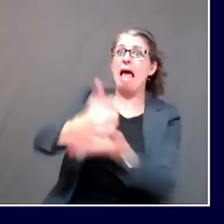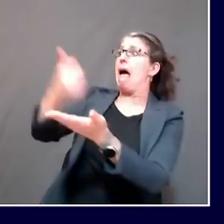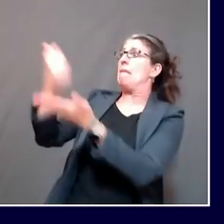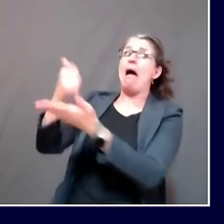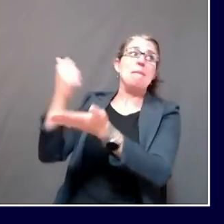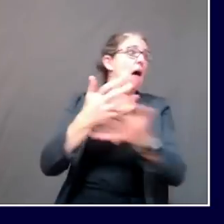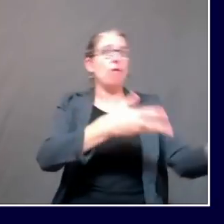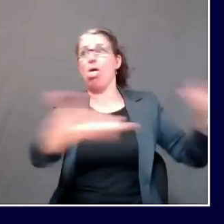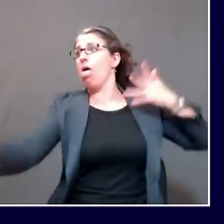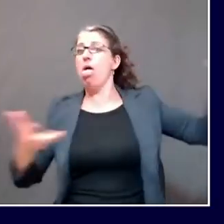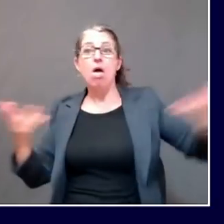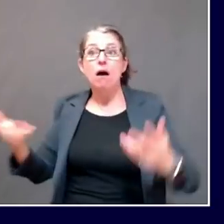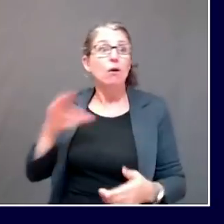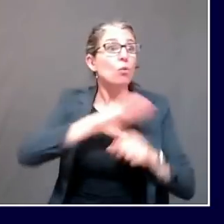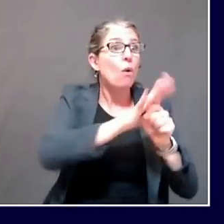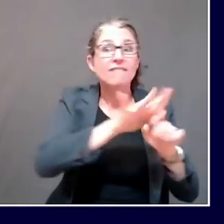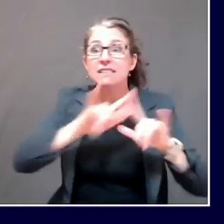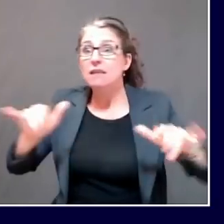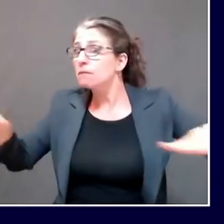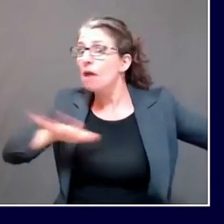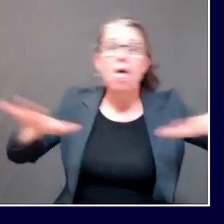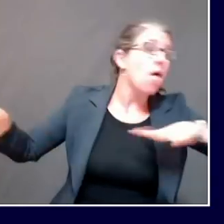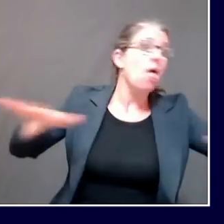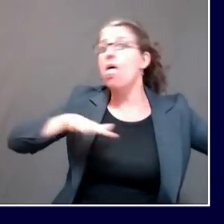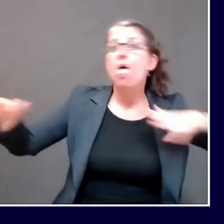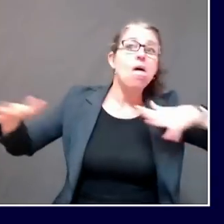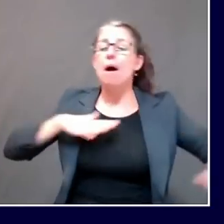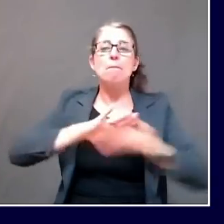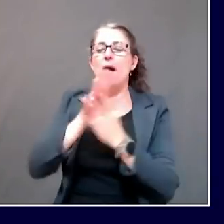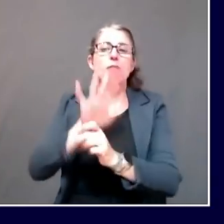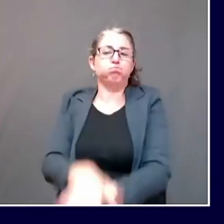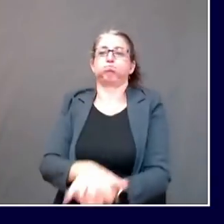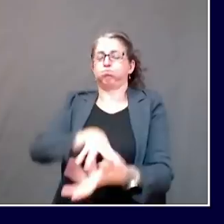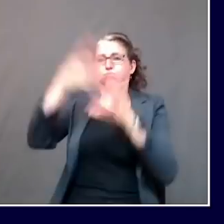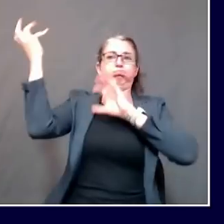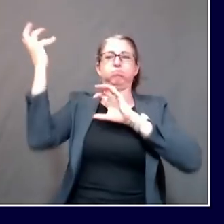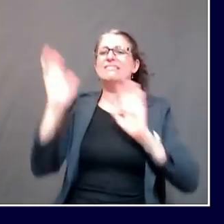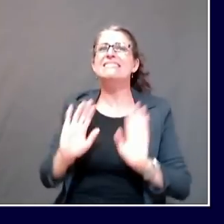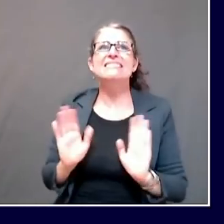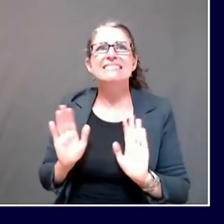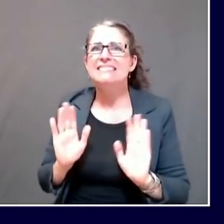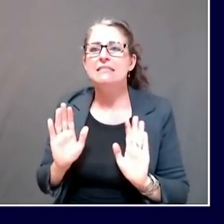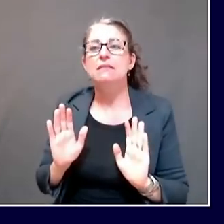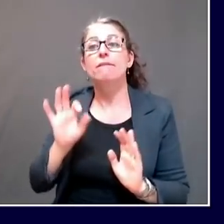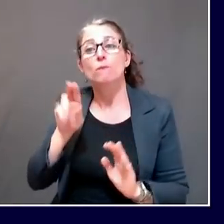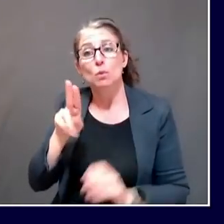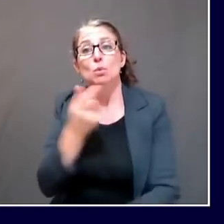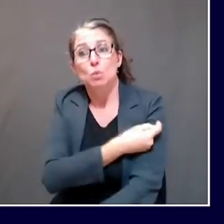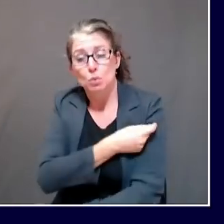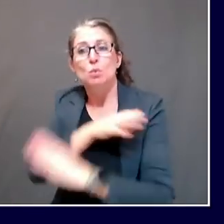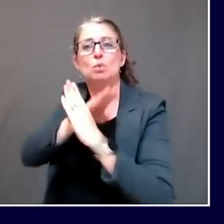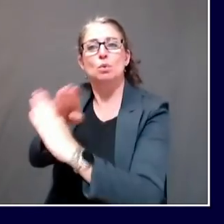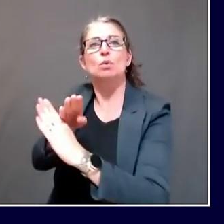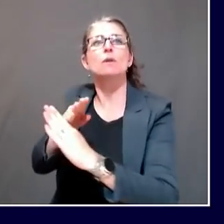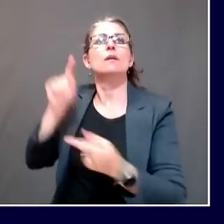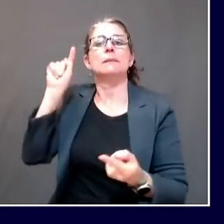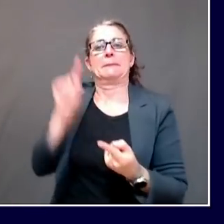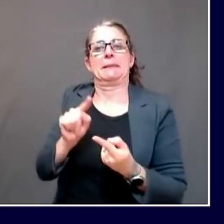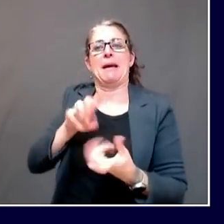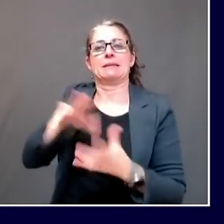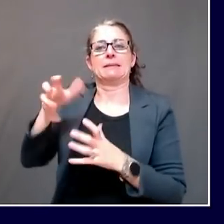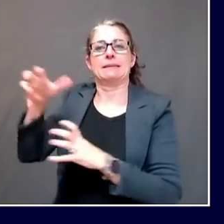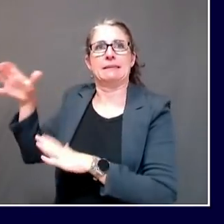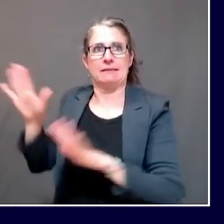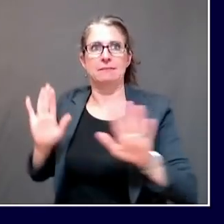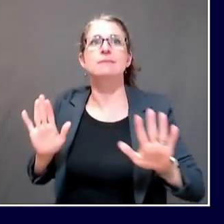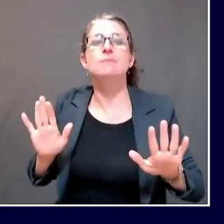more activities will begin moving indoors, it's as important now as it was ever before to be vigilant and maintain the public